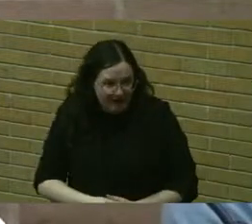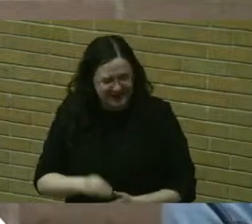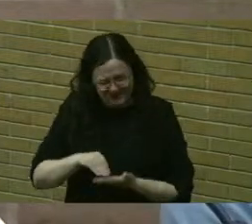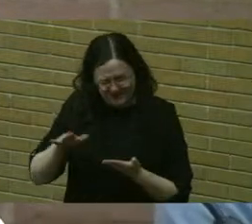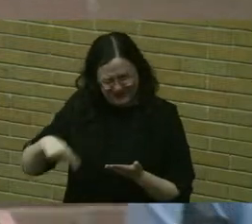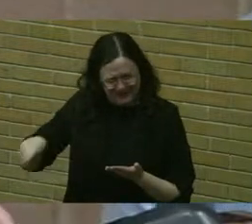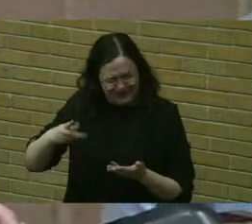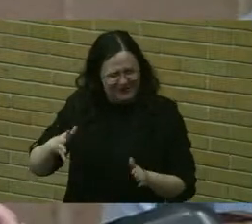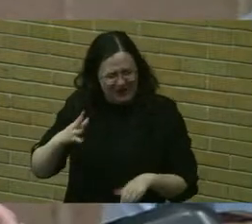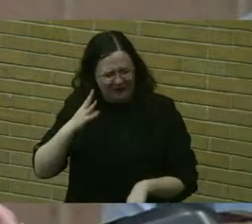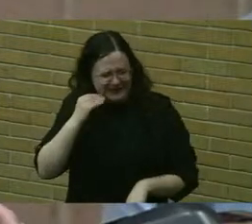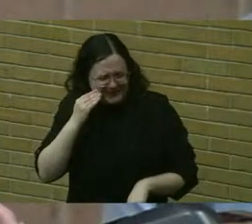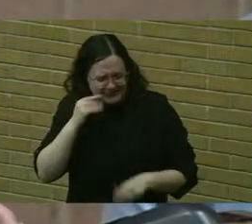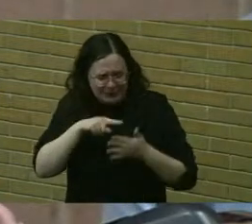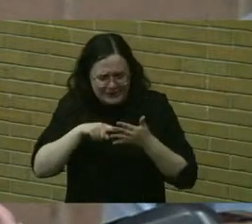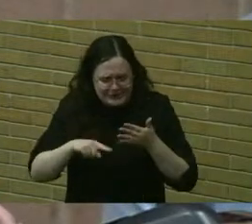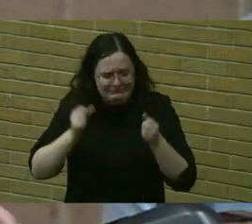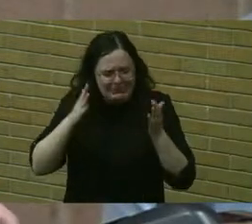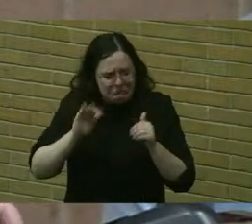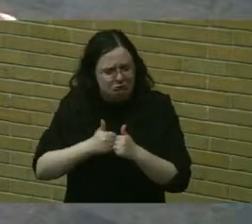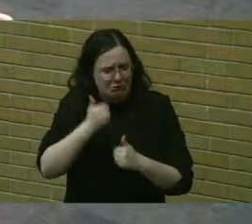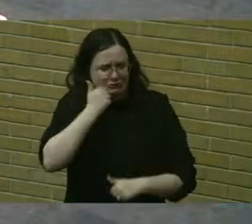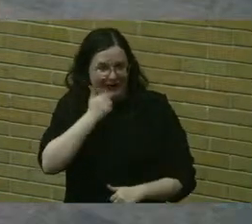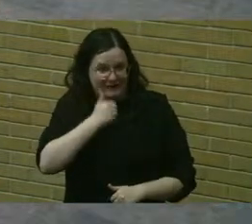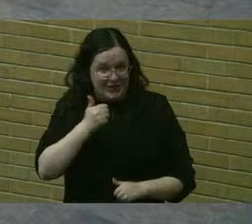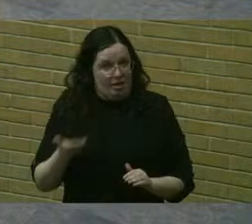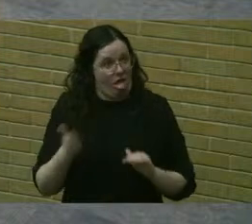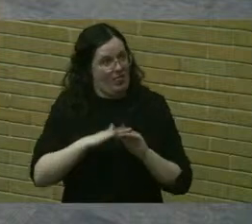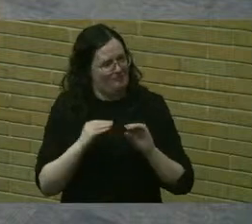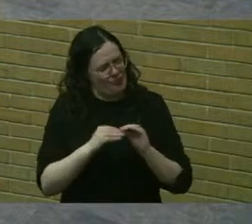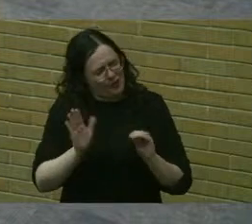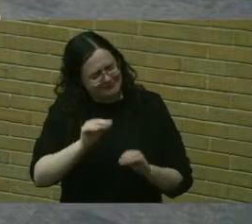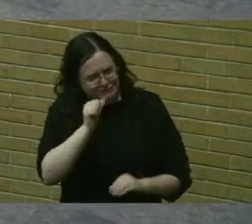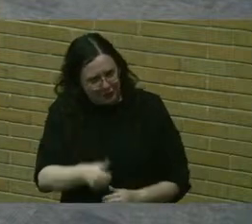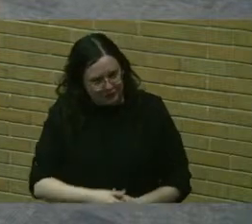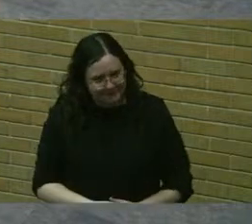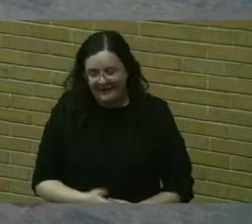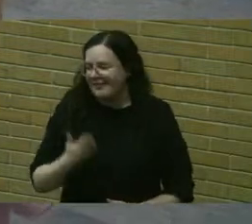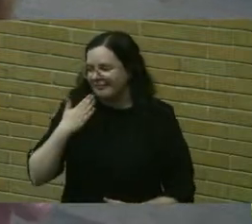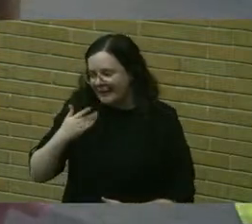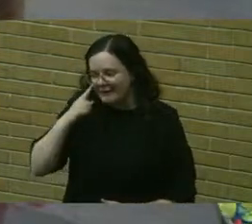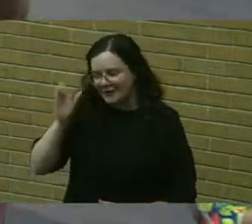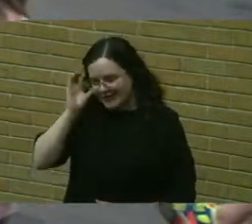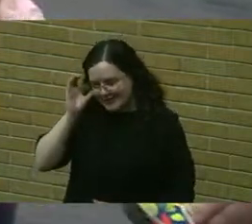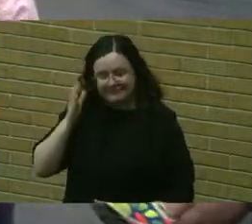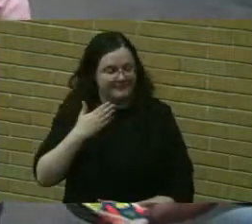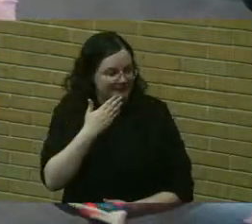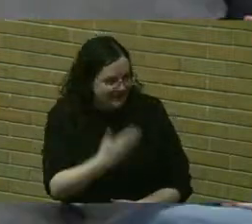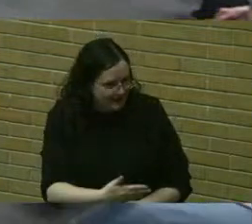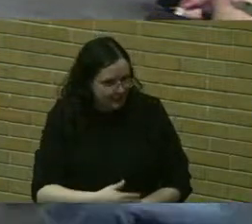basis. Let us not give them any more. Thank you for listening. Thank you.